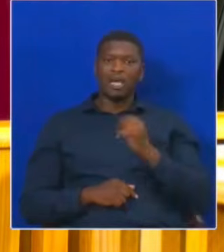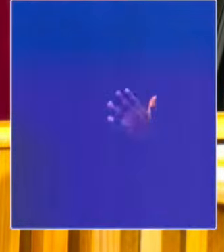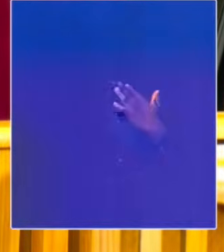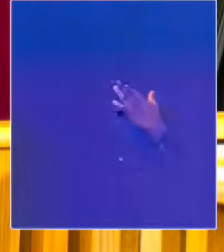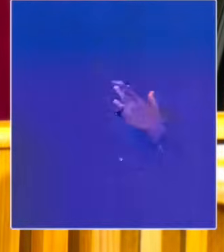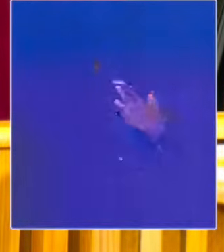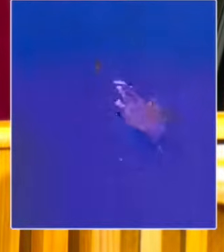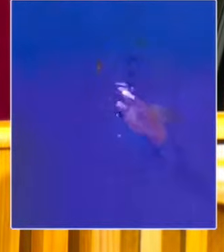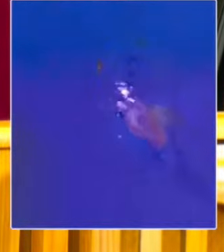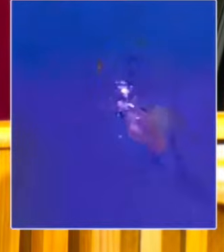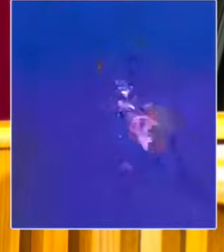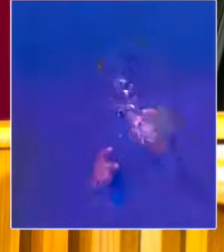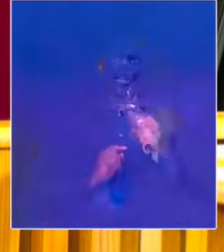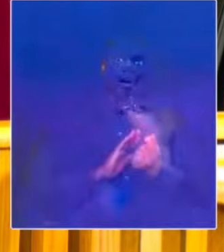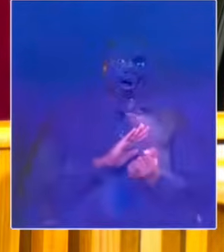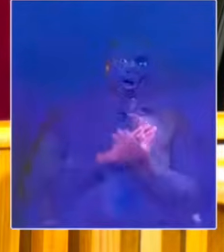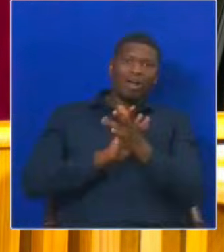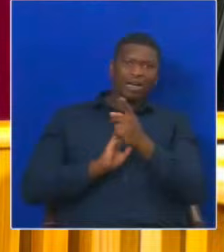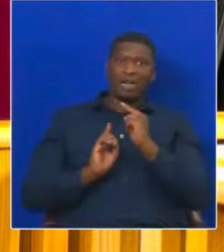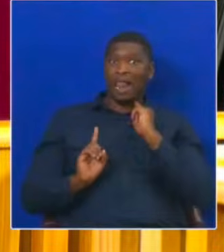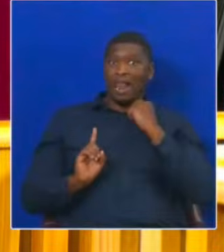affidavit. Do you confirm that?